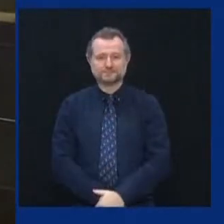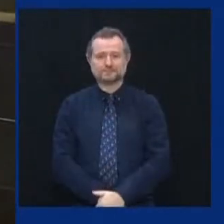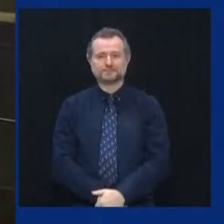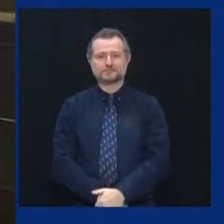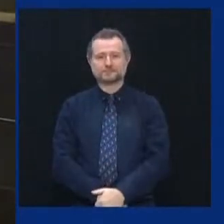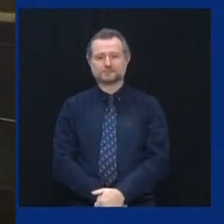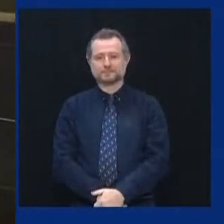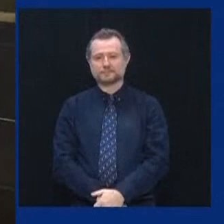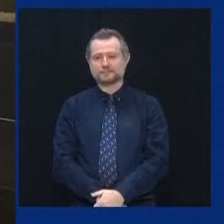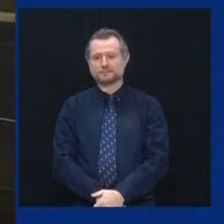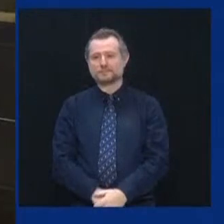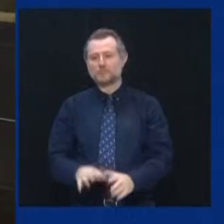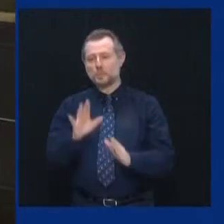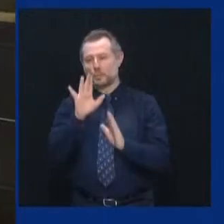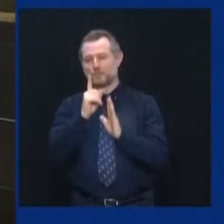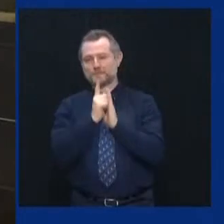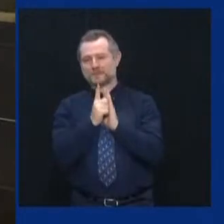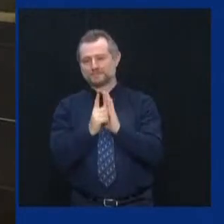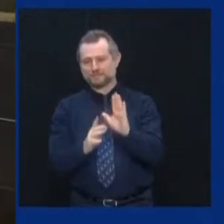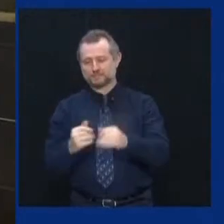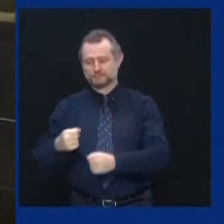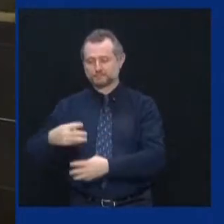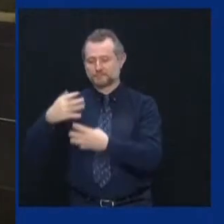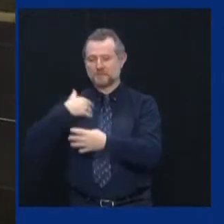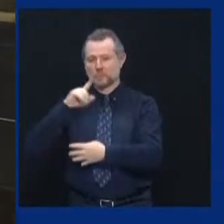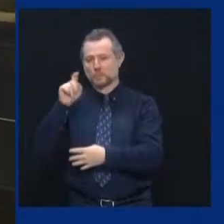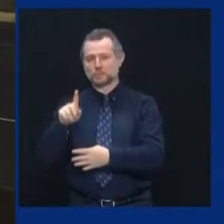brief moment to compile the Q&A roster.